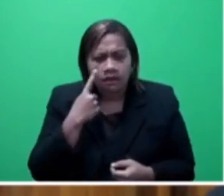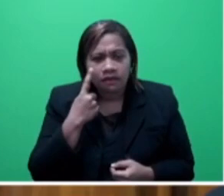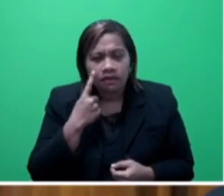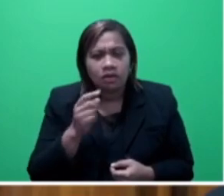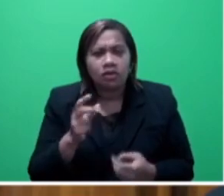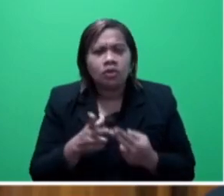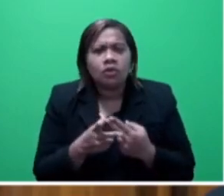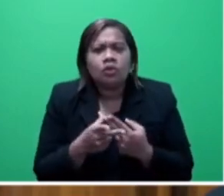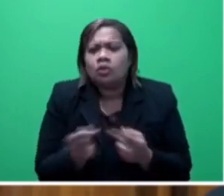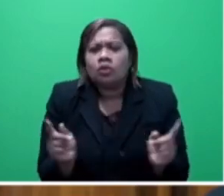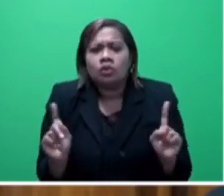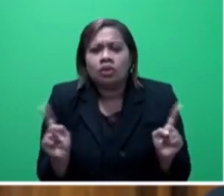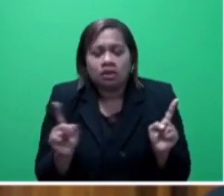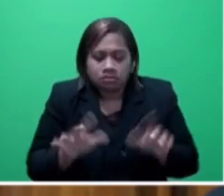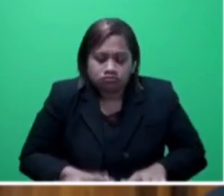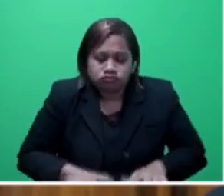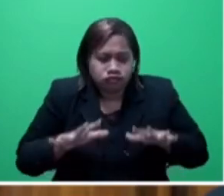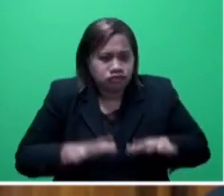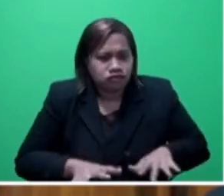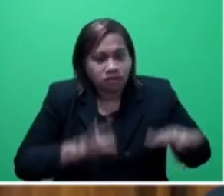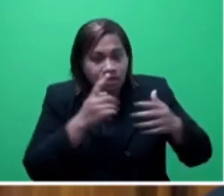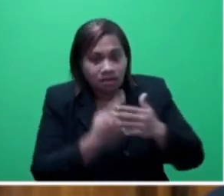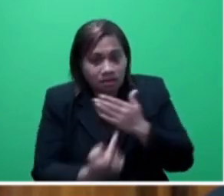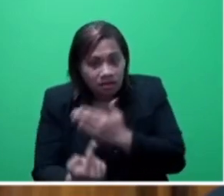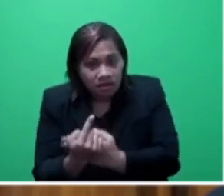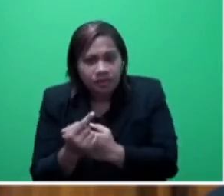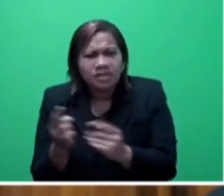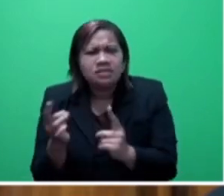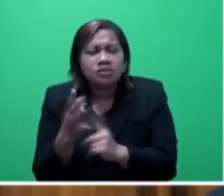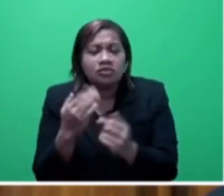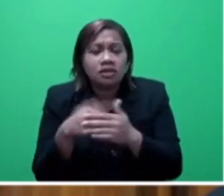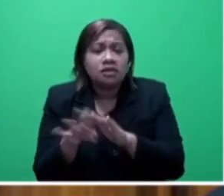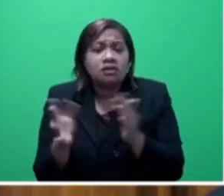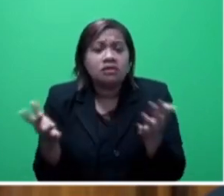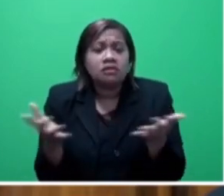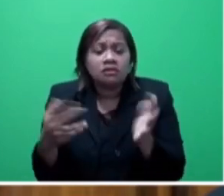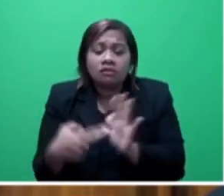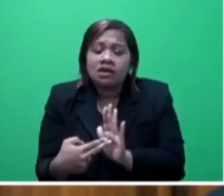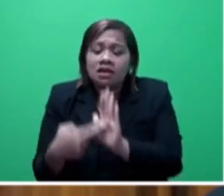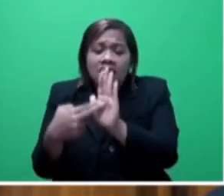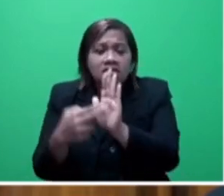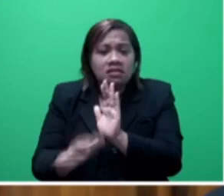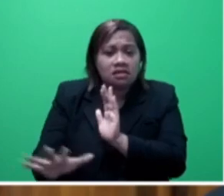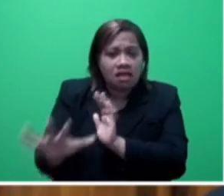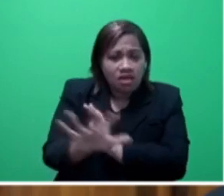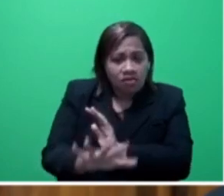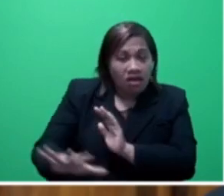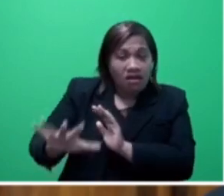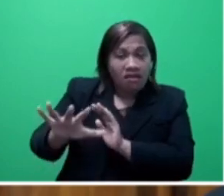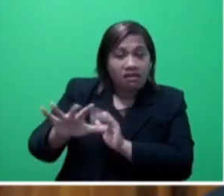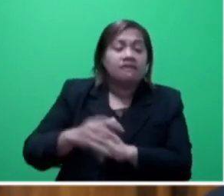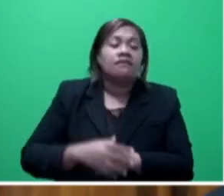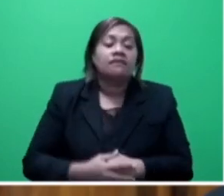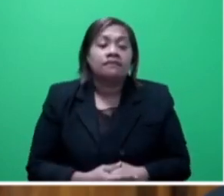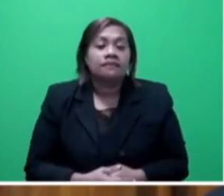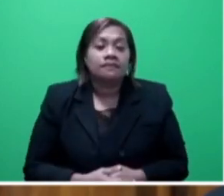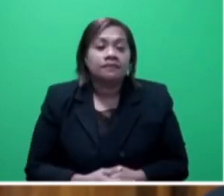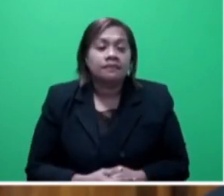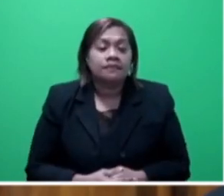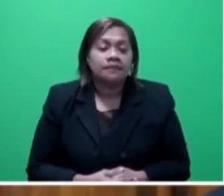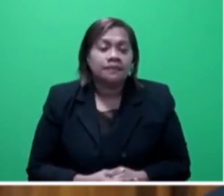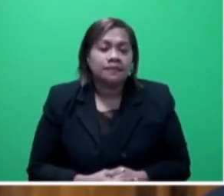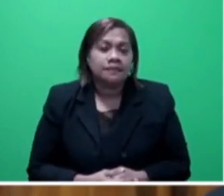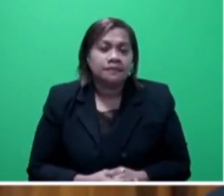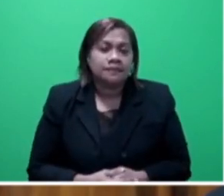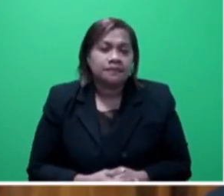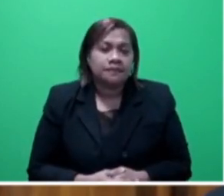floods and so forth, especially in the Nadi area. And apart from the fact